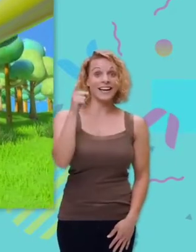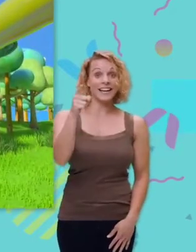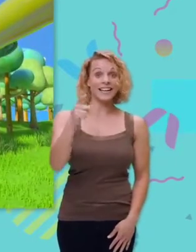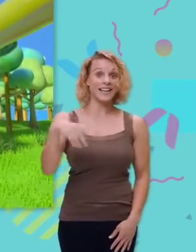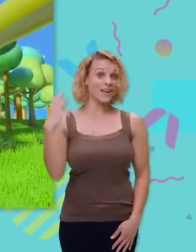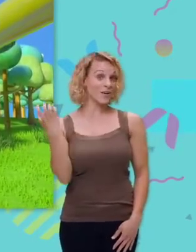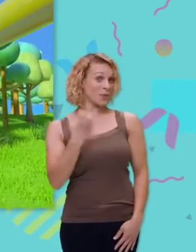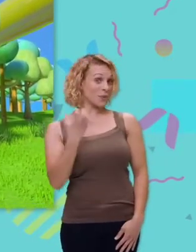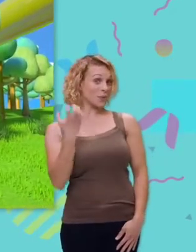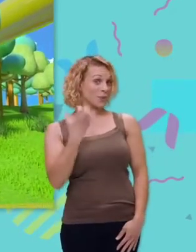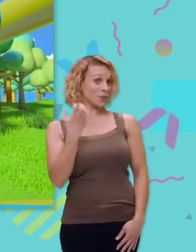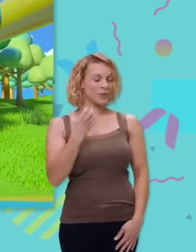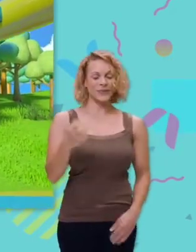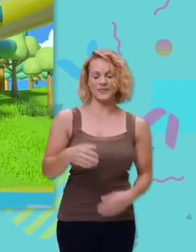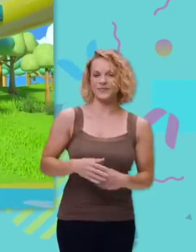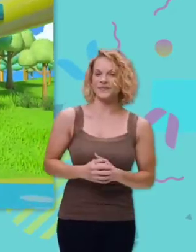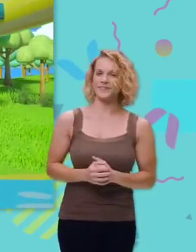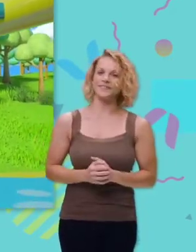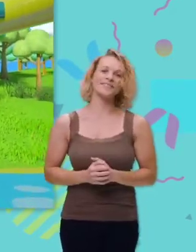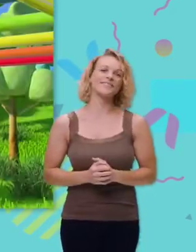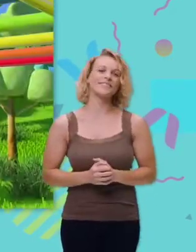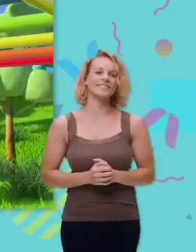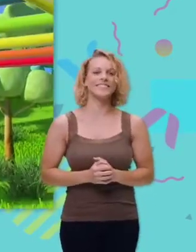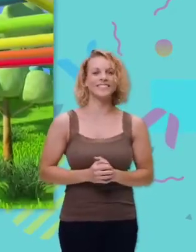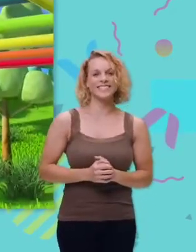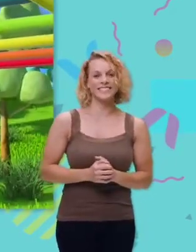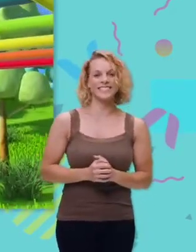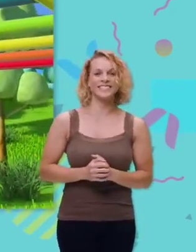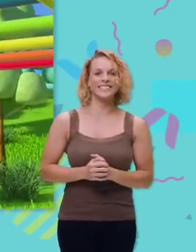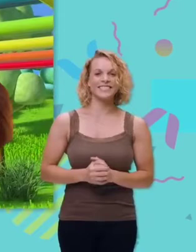Yay, I like them.